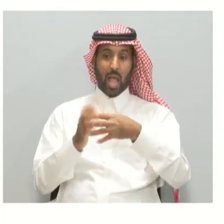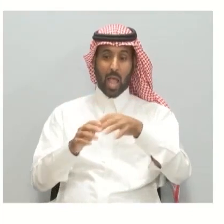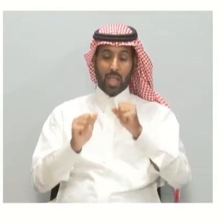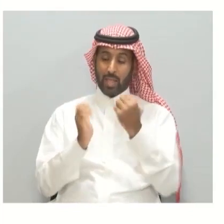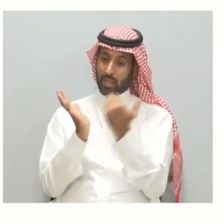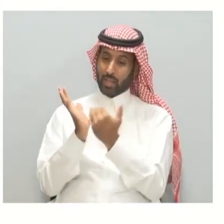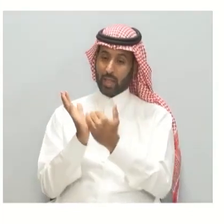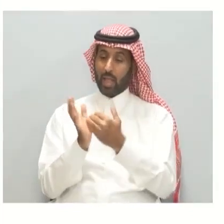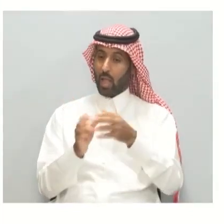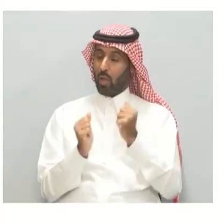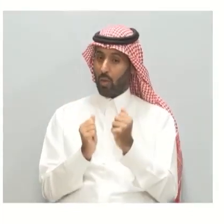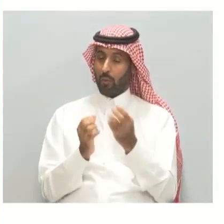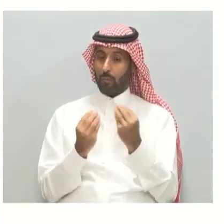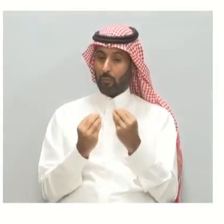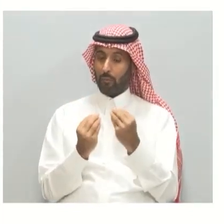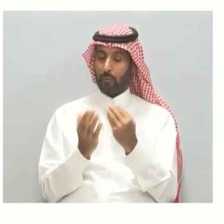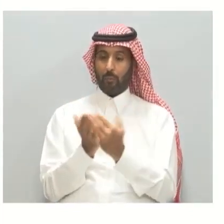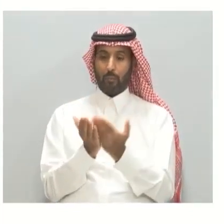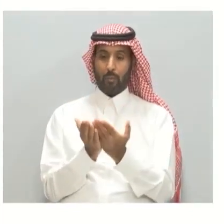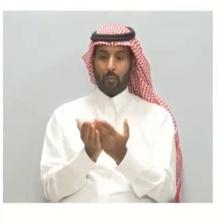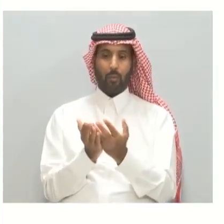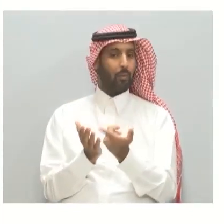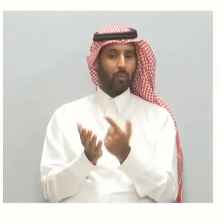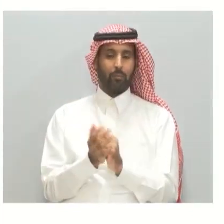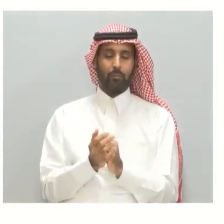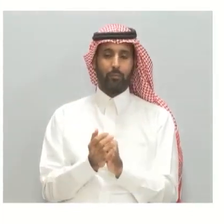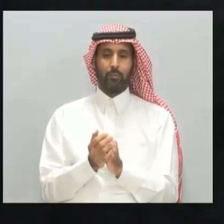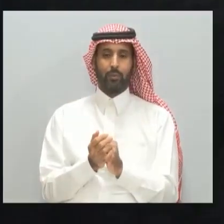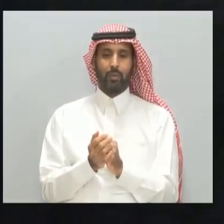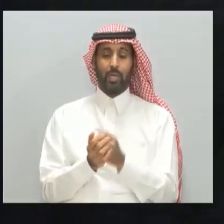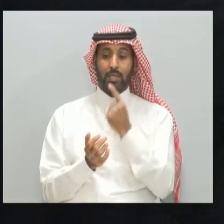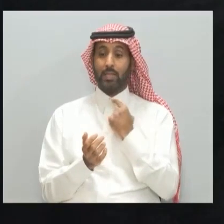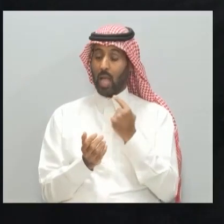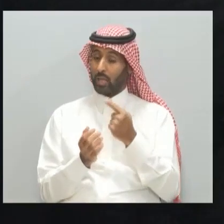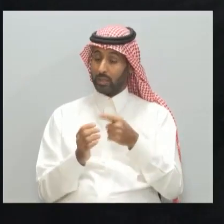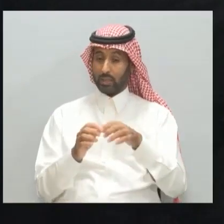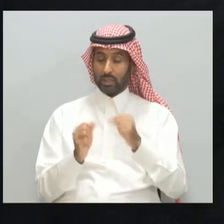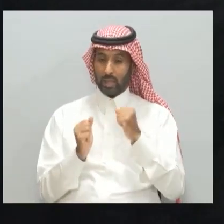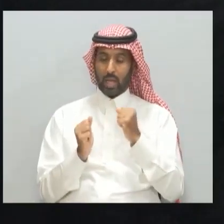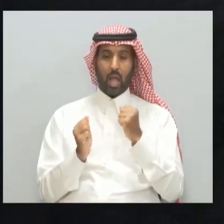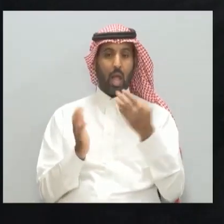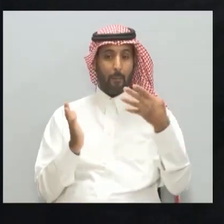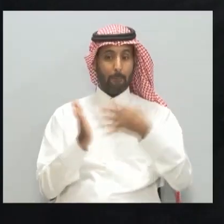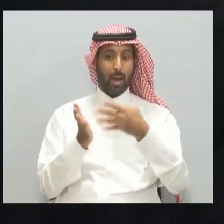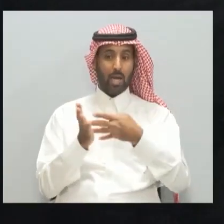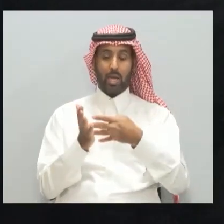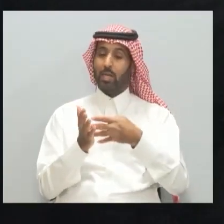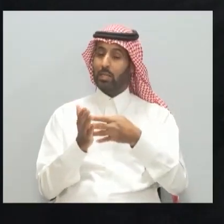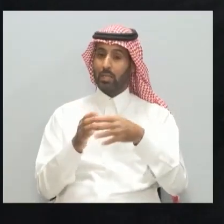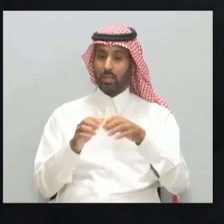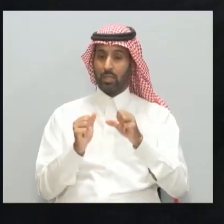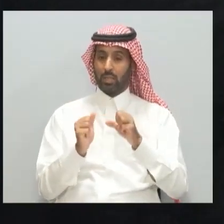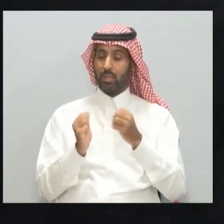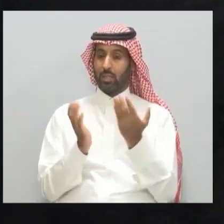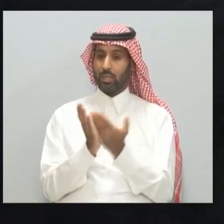does he need to have? Of course, not anyone can become an arborist or a tree carer. You have to have some